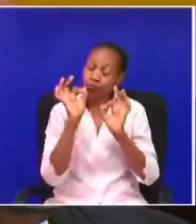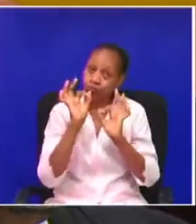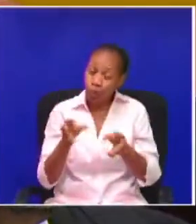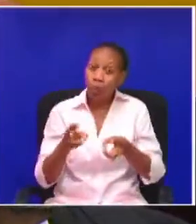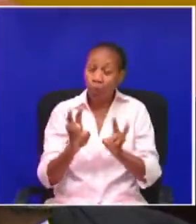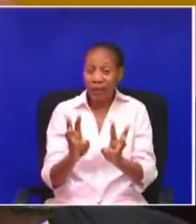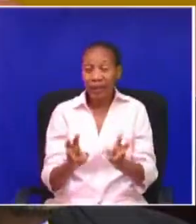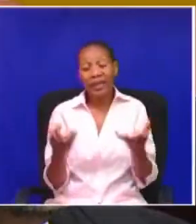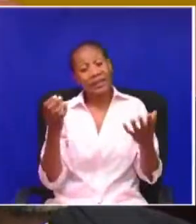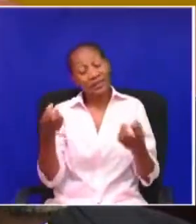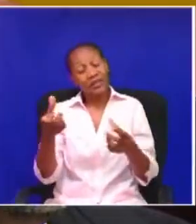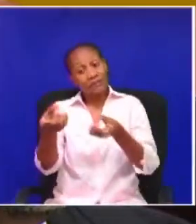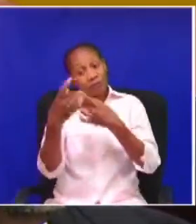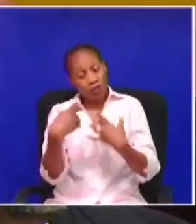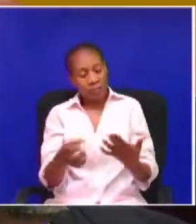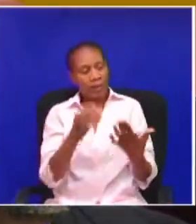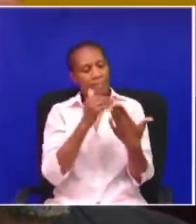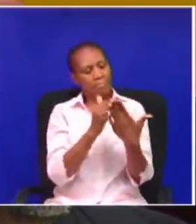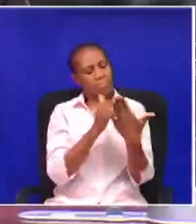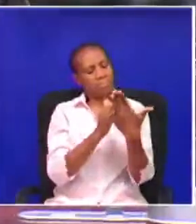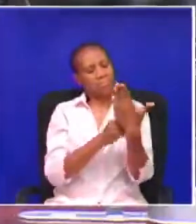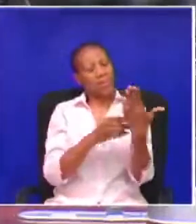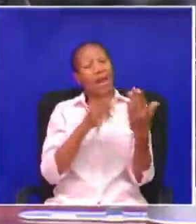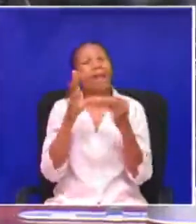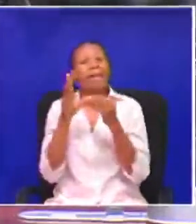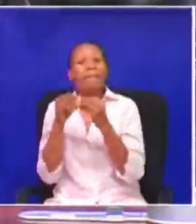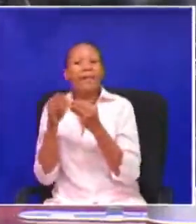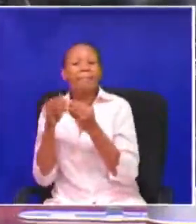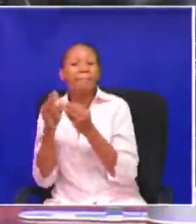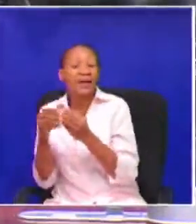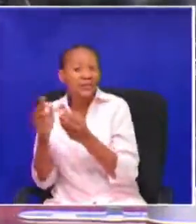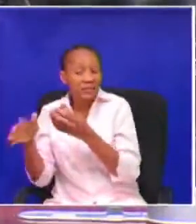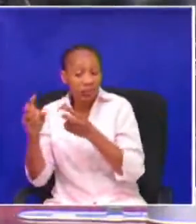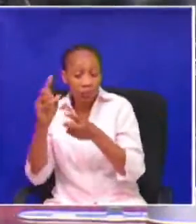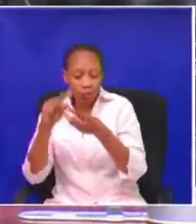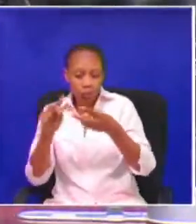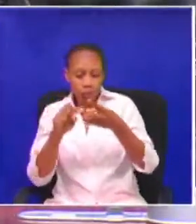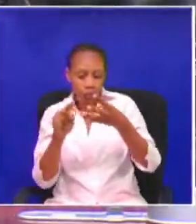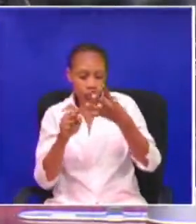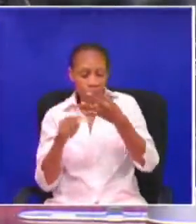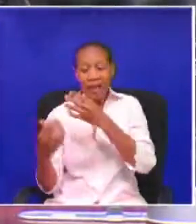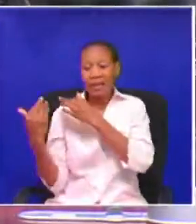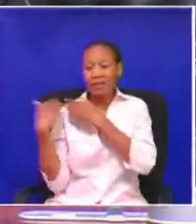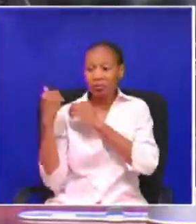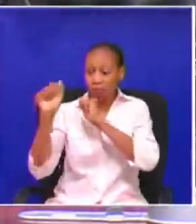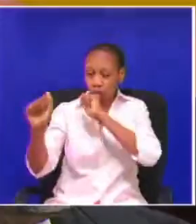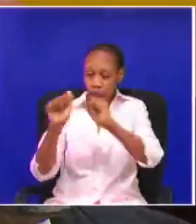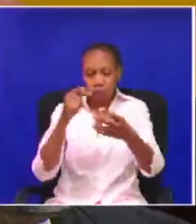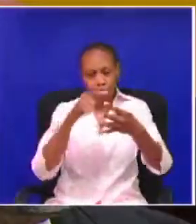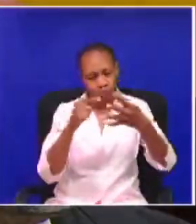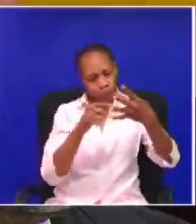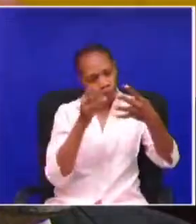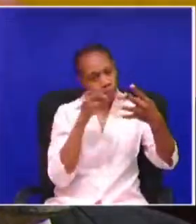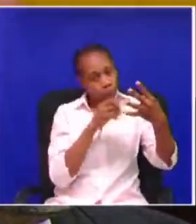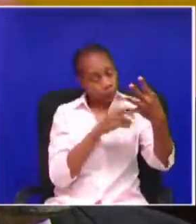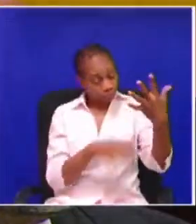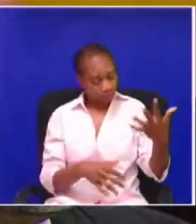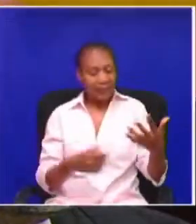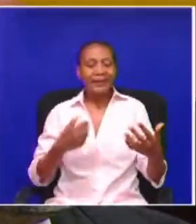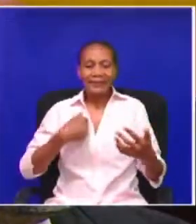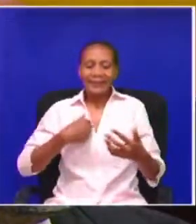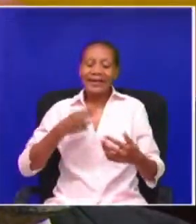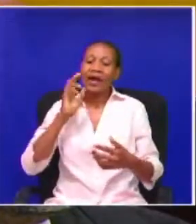of members of Parliament and their responsibilities by their parties, we will